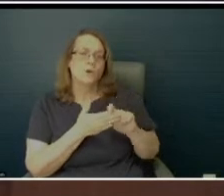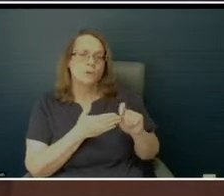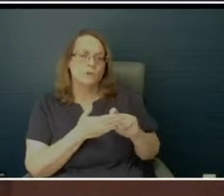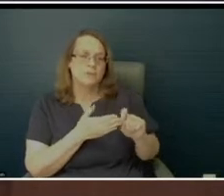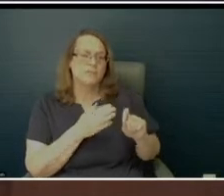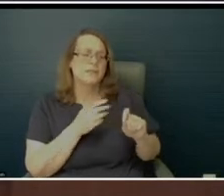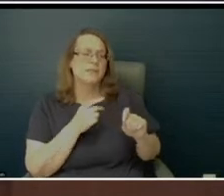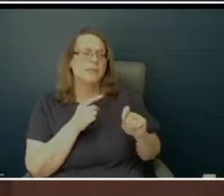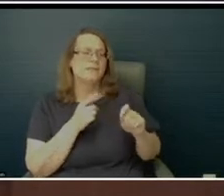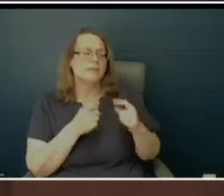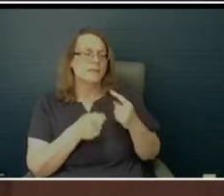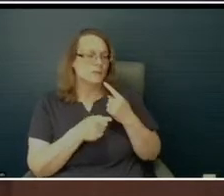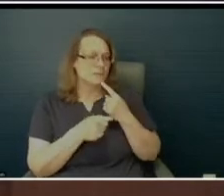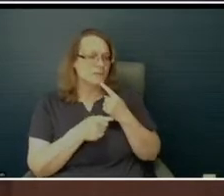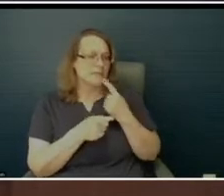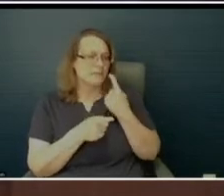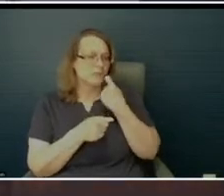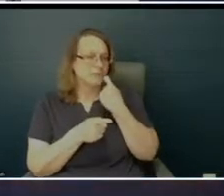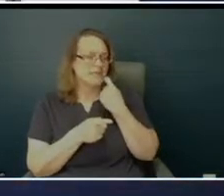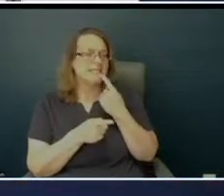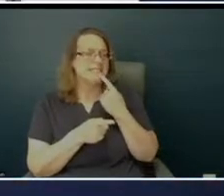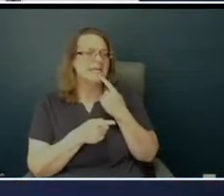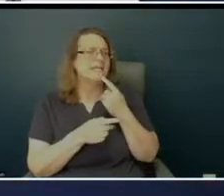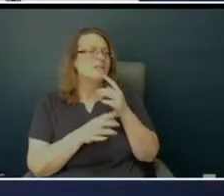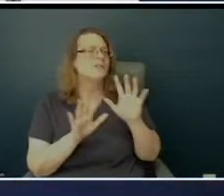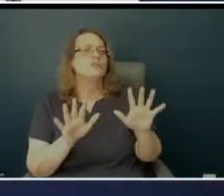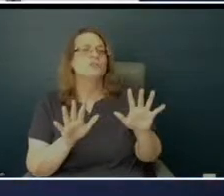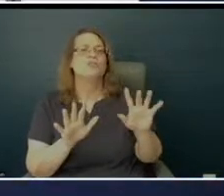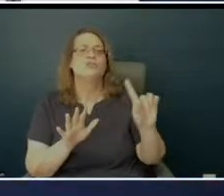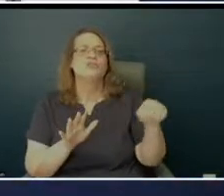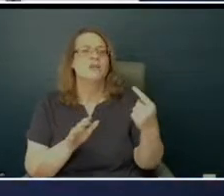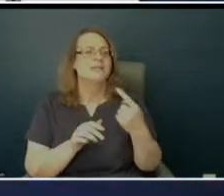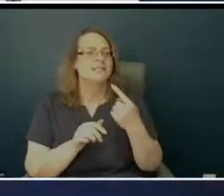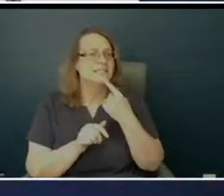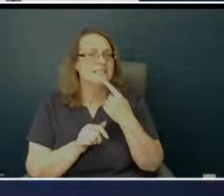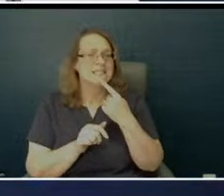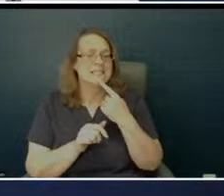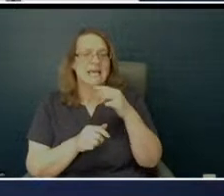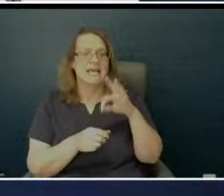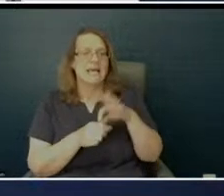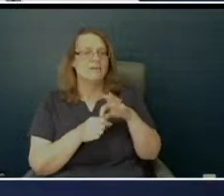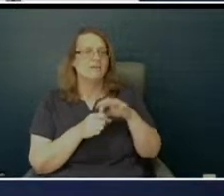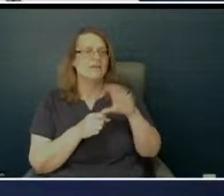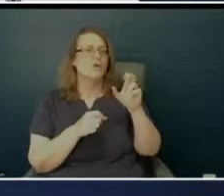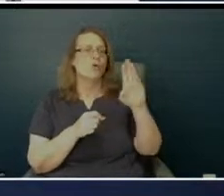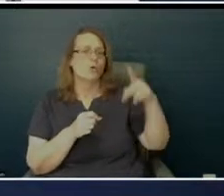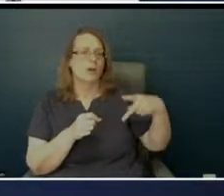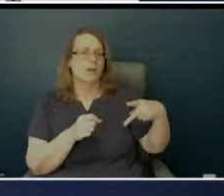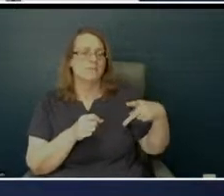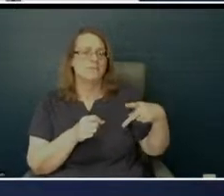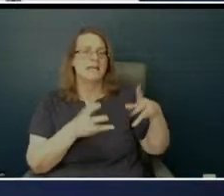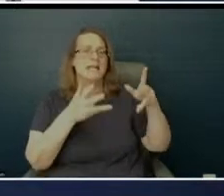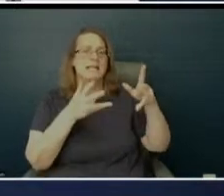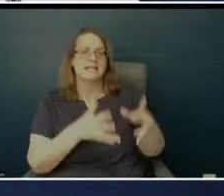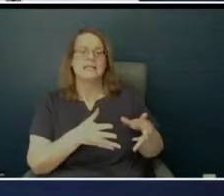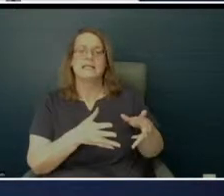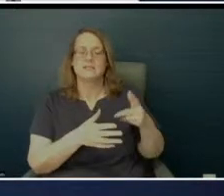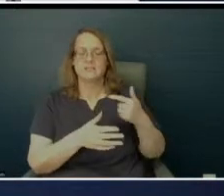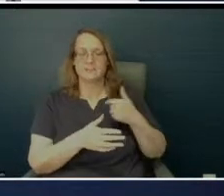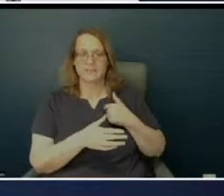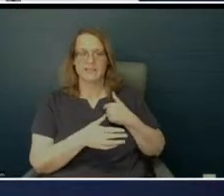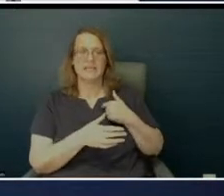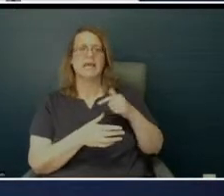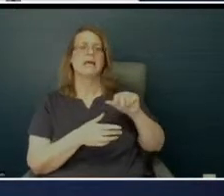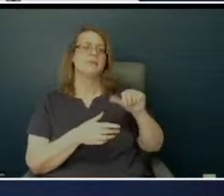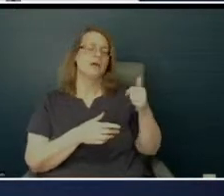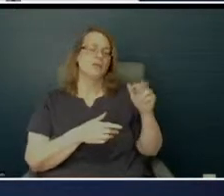president said, "Just say the election was corrupt and leave the rest to me and the Republican congressman." So, Mr. Donahue, that's